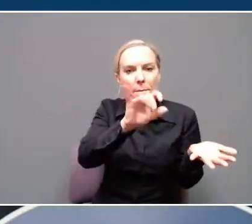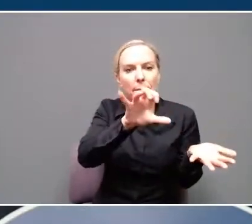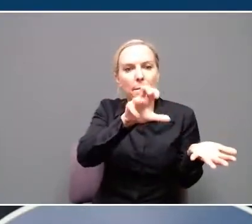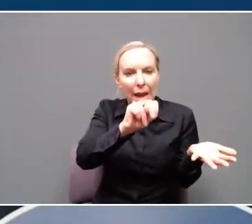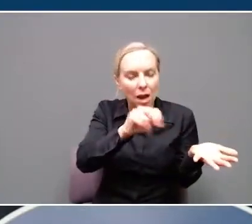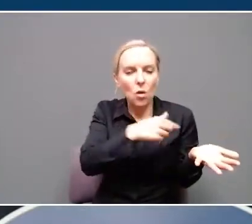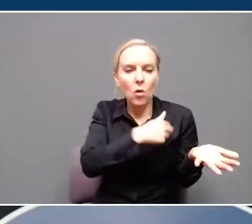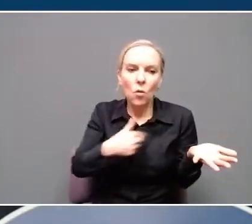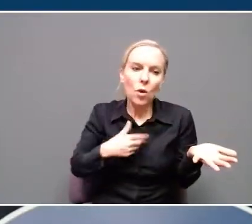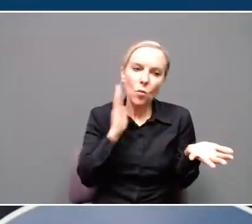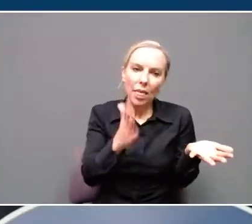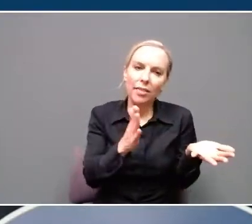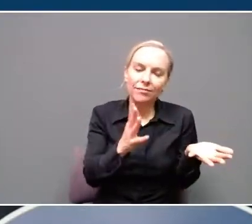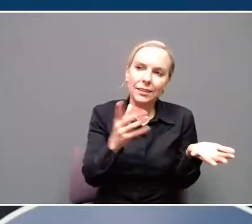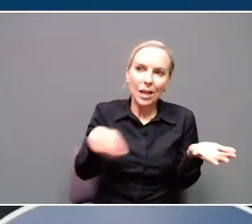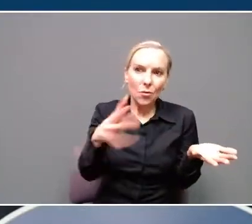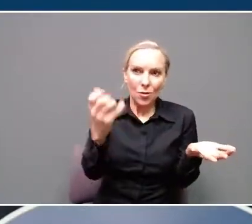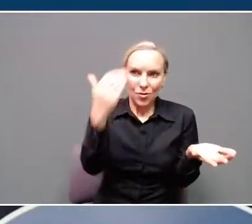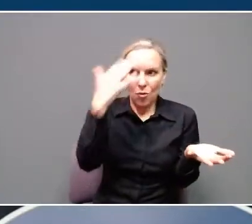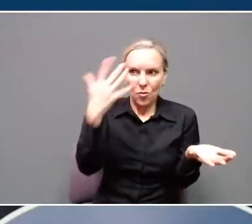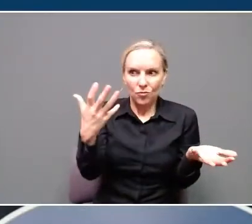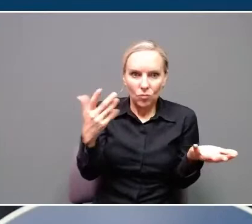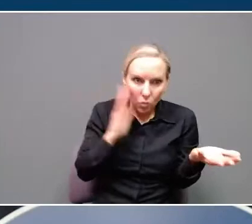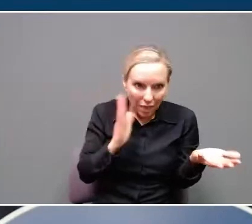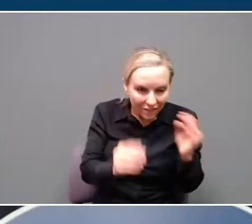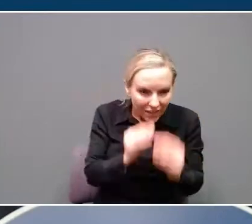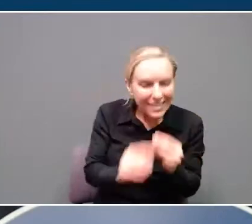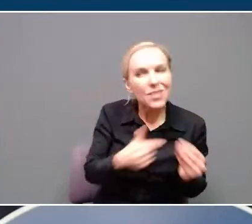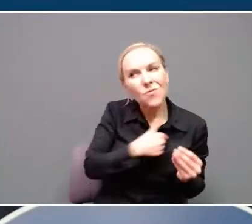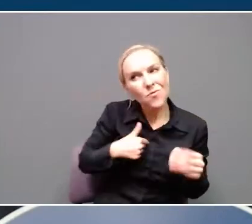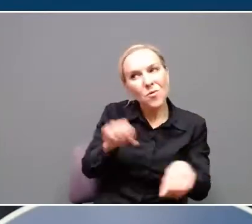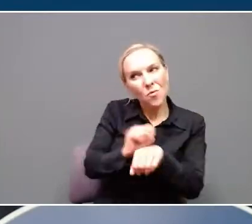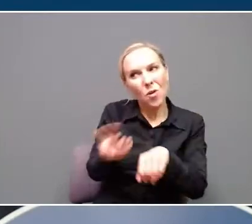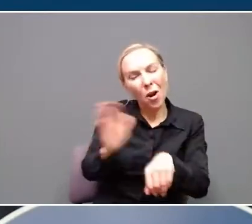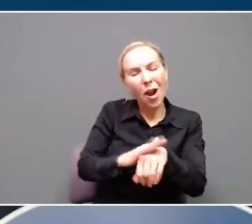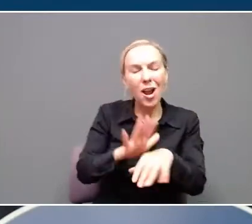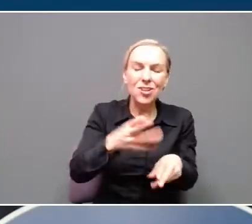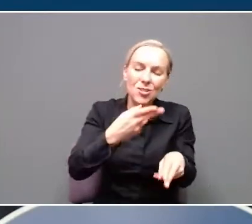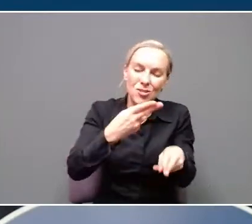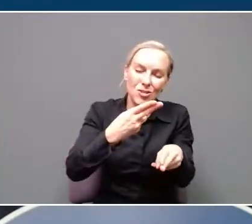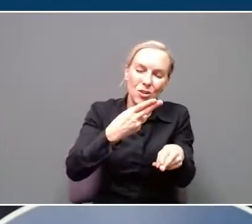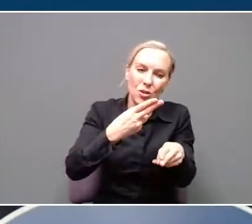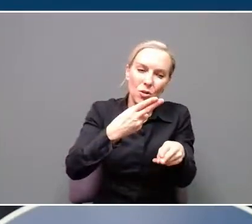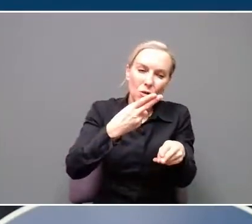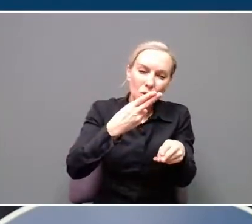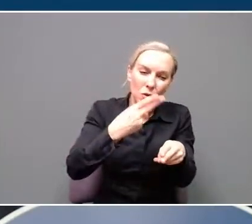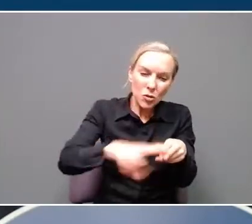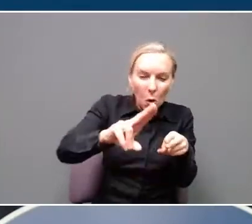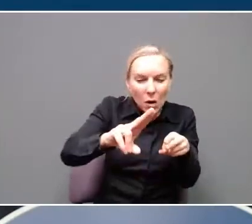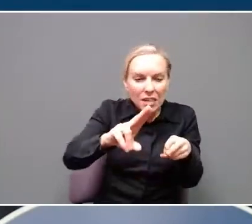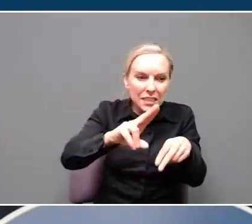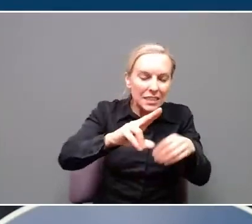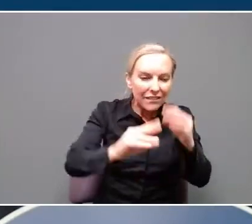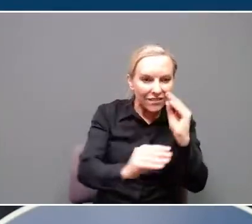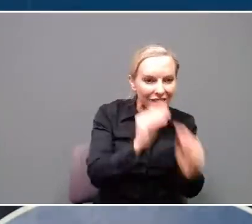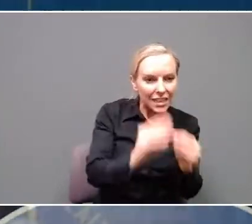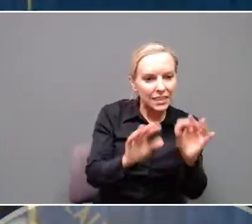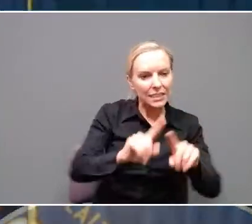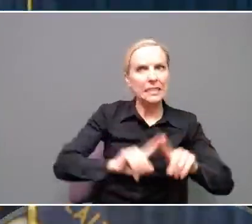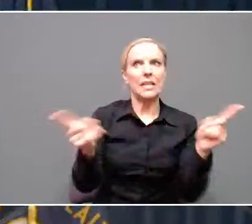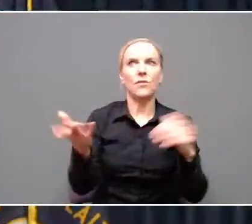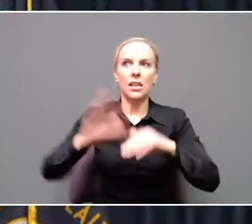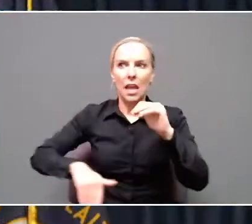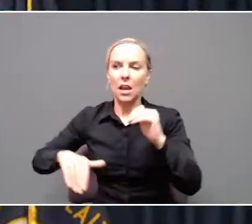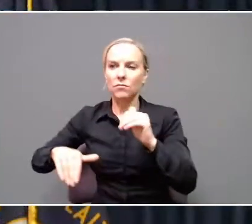get it fixed, and we're working on it. Short-term fix is probably going to be very different from the long-term fix, but you have all of